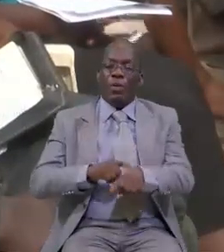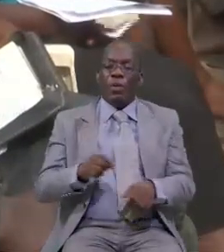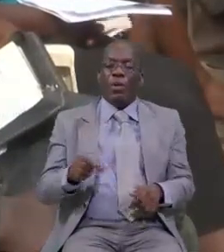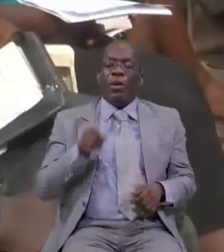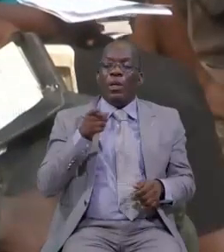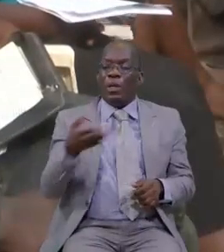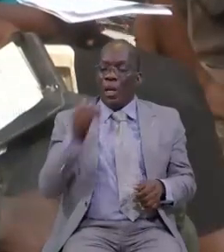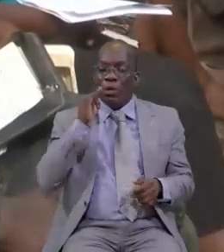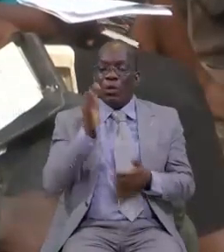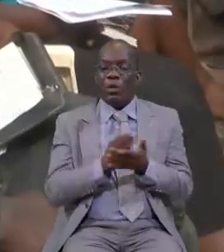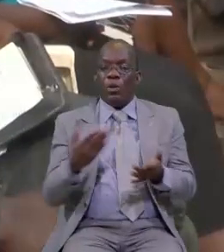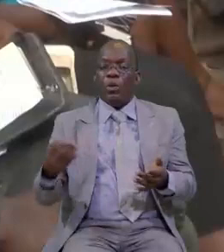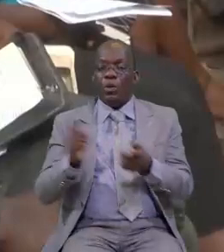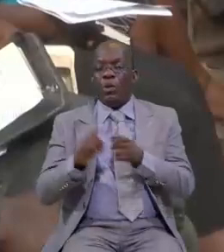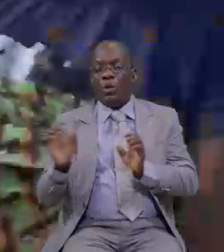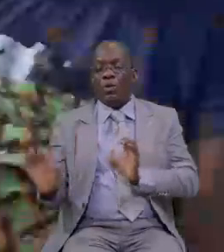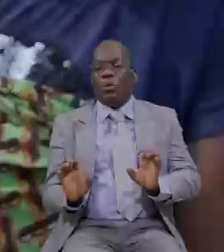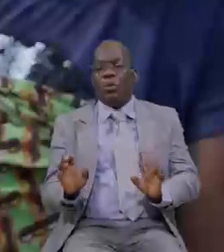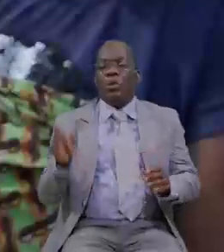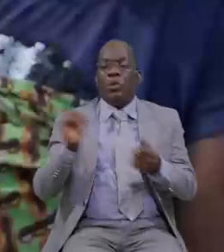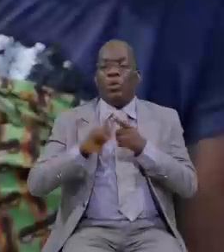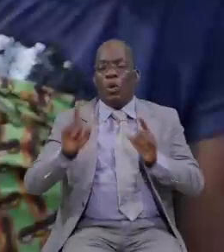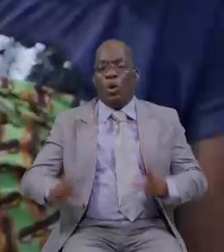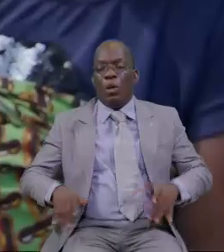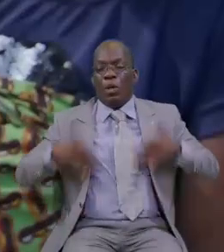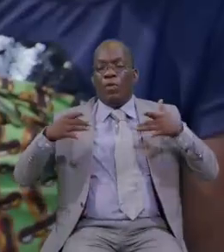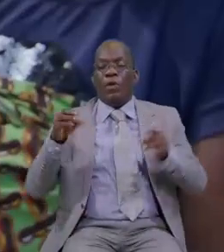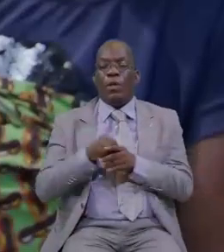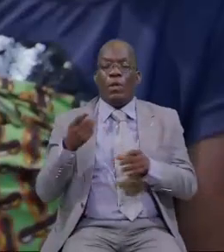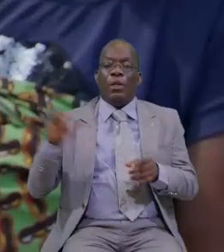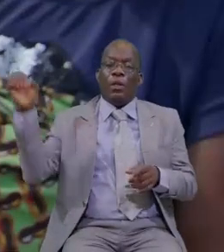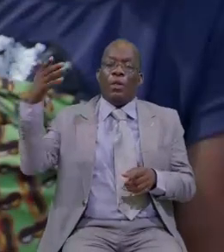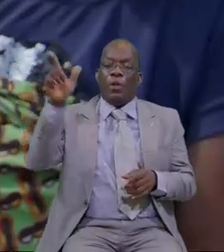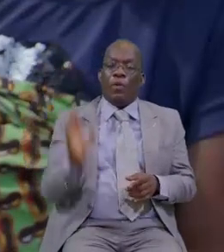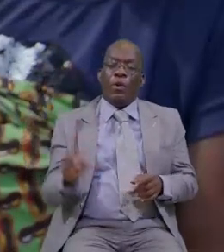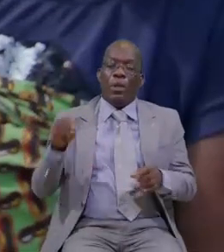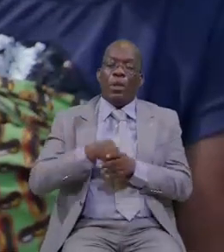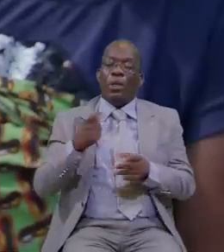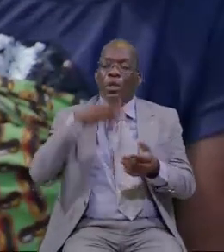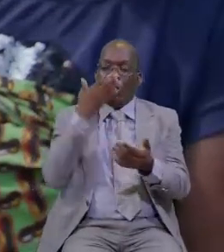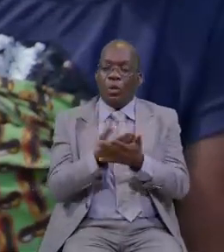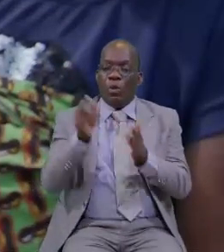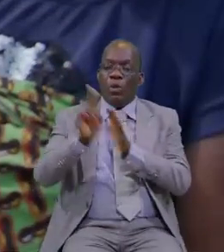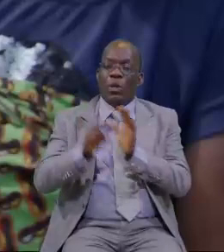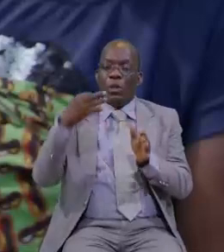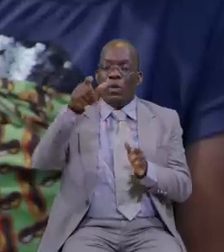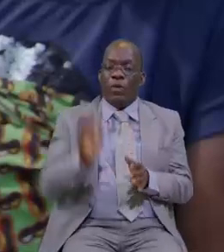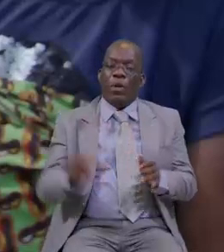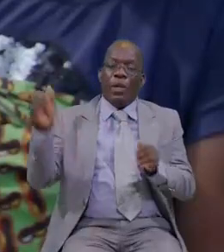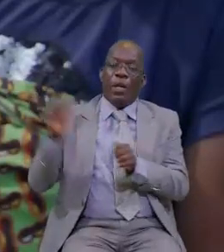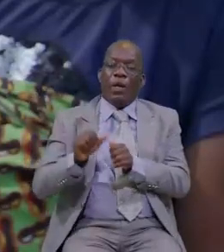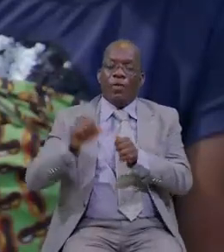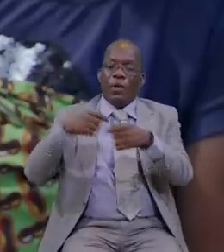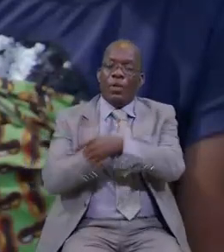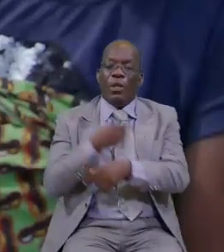To live in the grace of God, in the goodness of God, every day of your life.